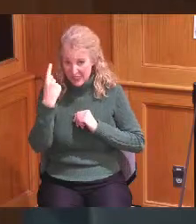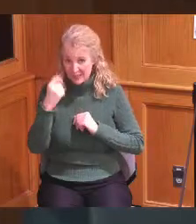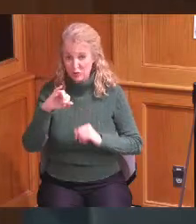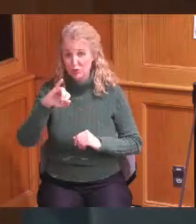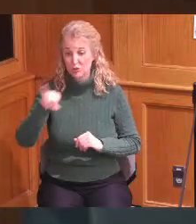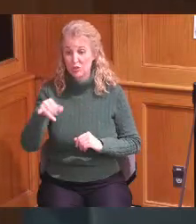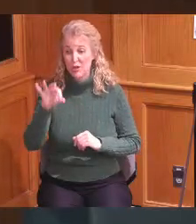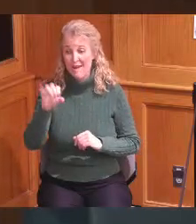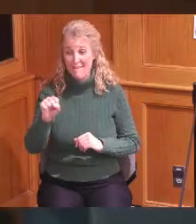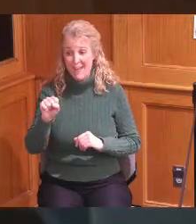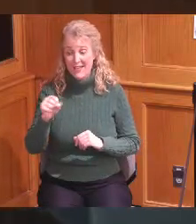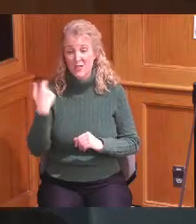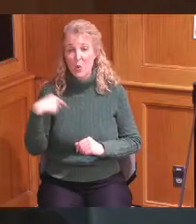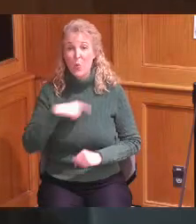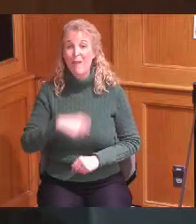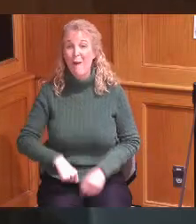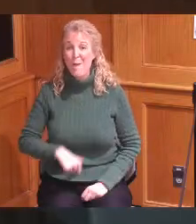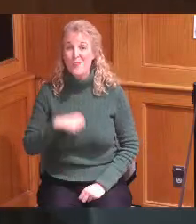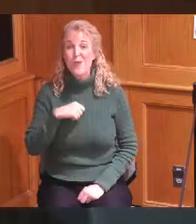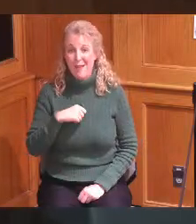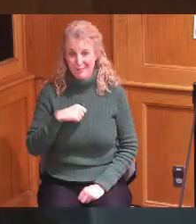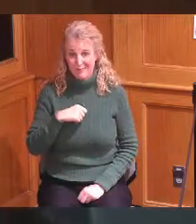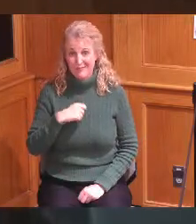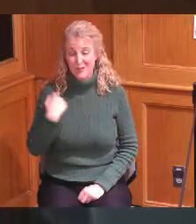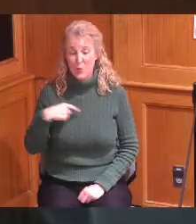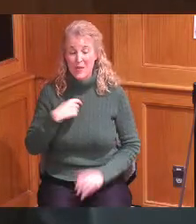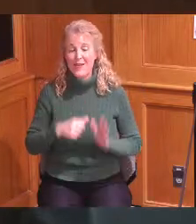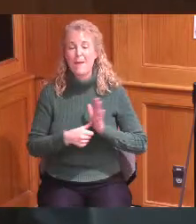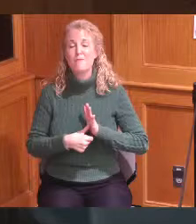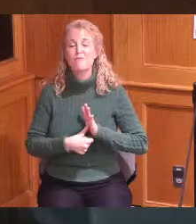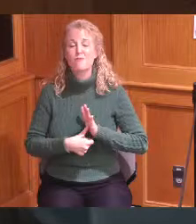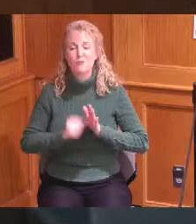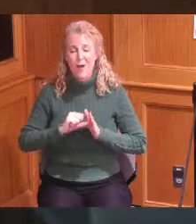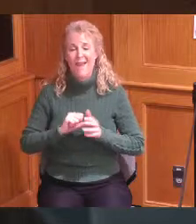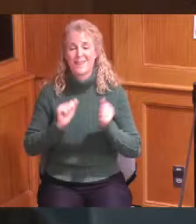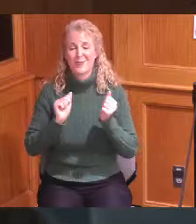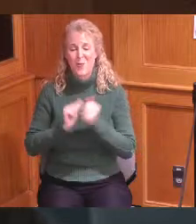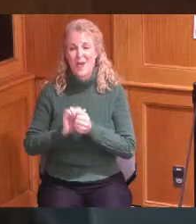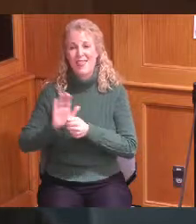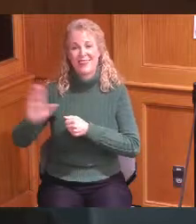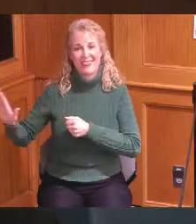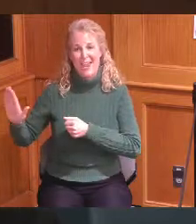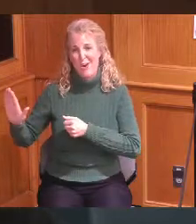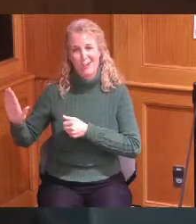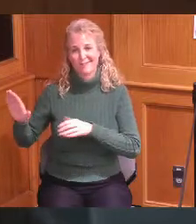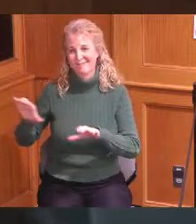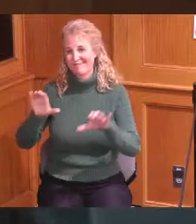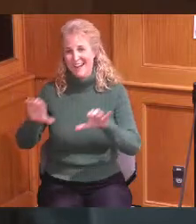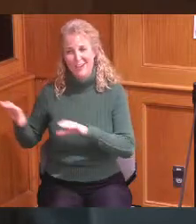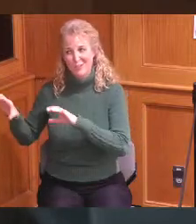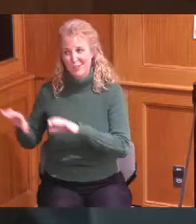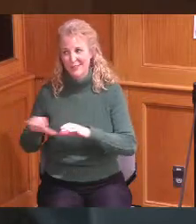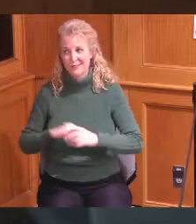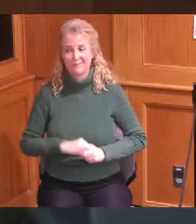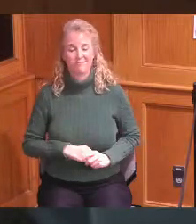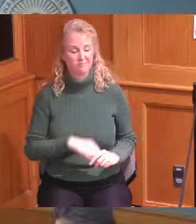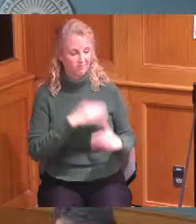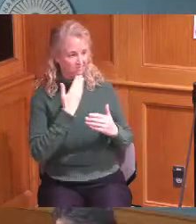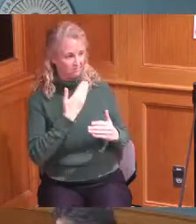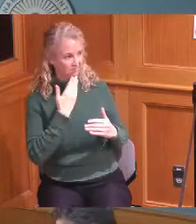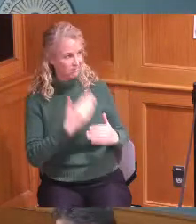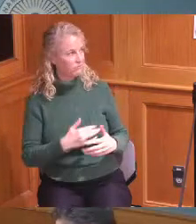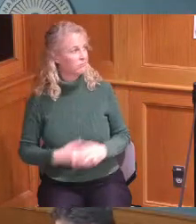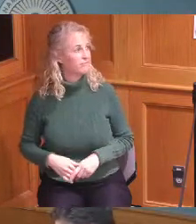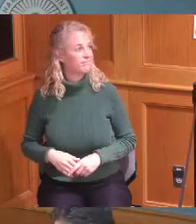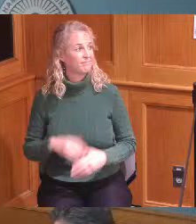JFS has been doing. I will say the TLRC was quite impressed. So I want you all to know that. Thank you. Thank you.